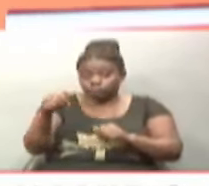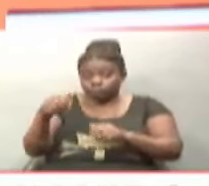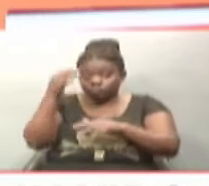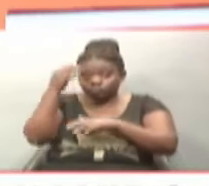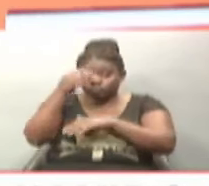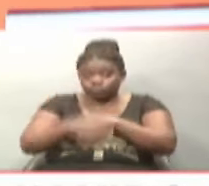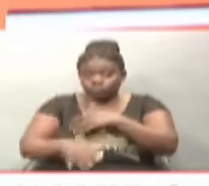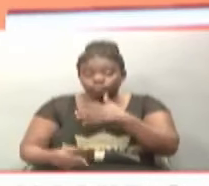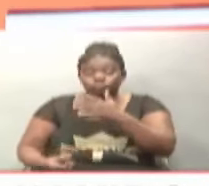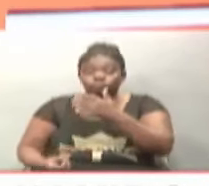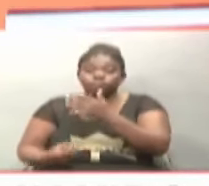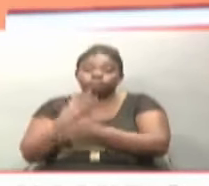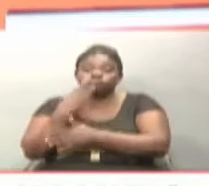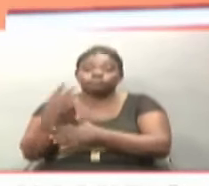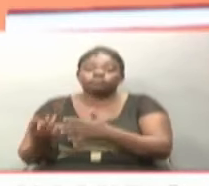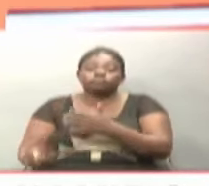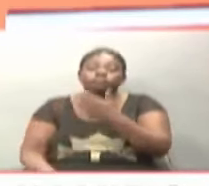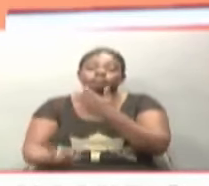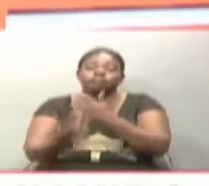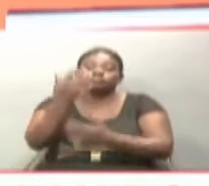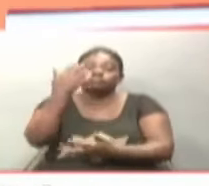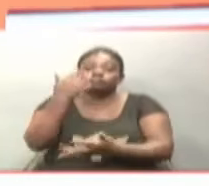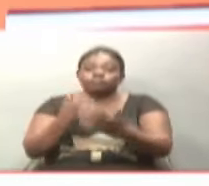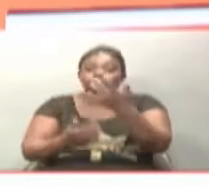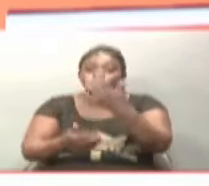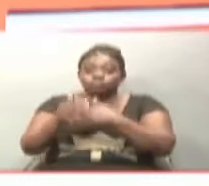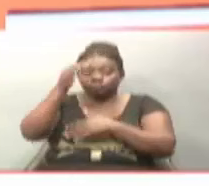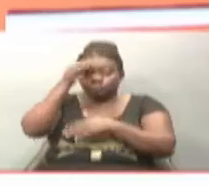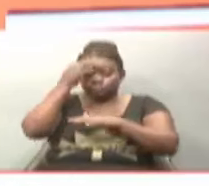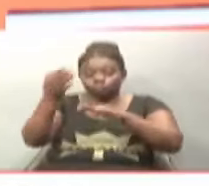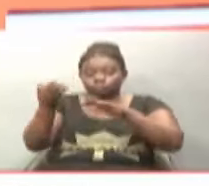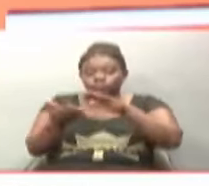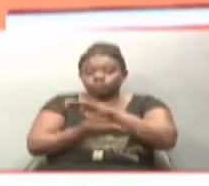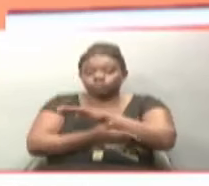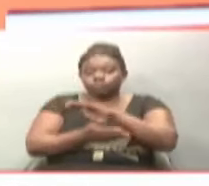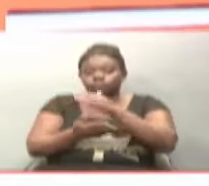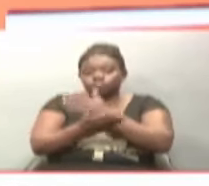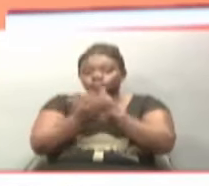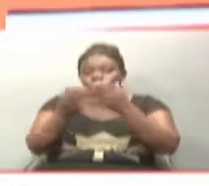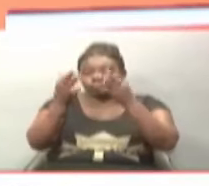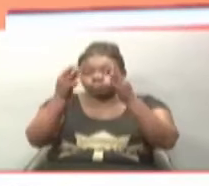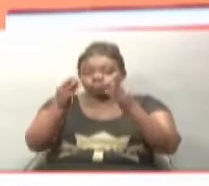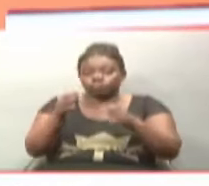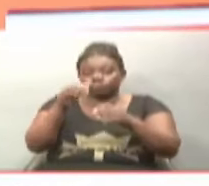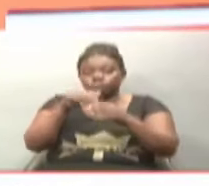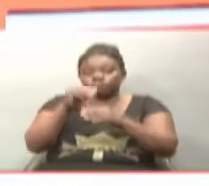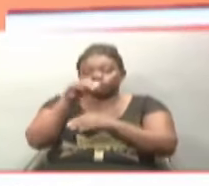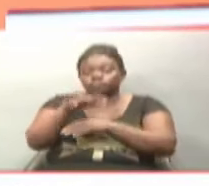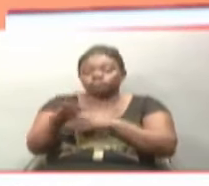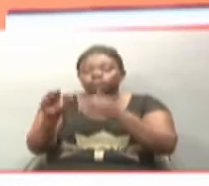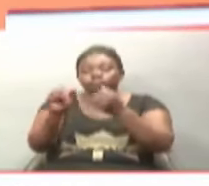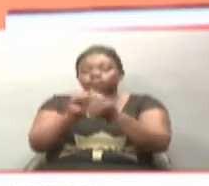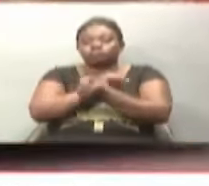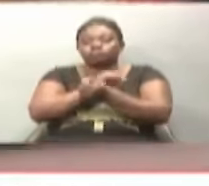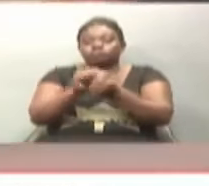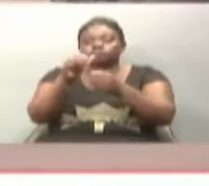Oluvannyuma lw'okukola obulumbaganyi buno bateekedde poliisi omuliro, fayiro z'emisango na buli ekyabaddemu ne kijja.